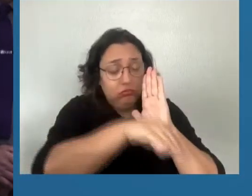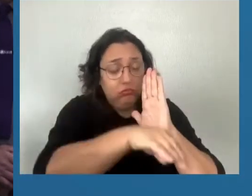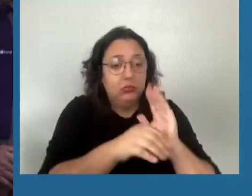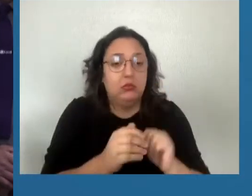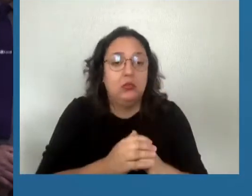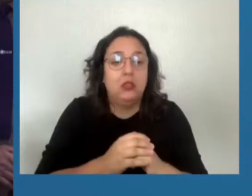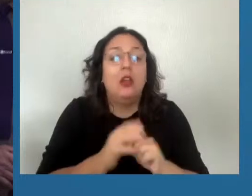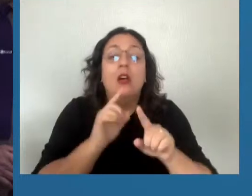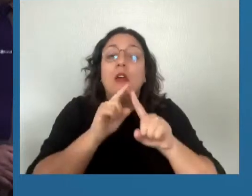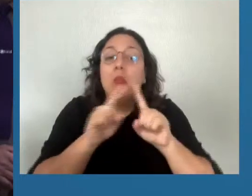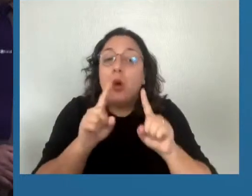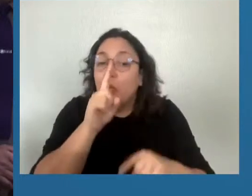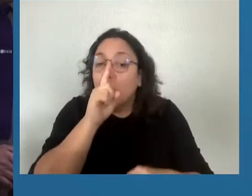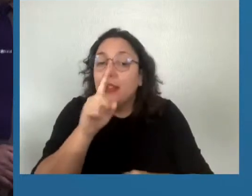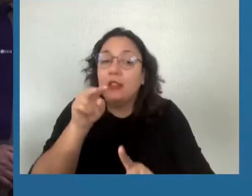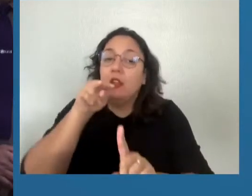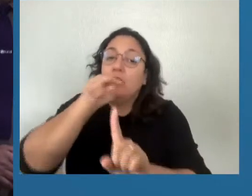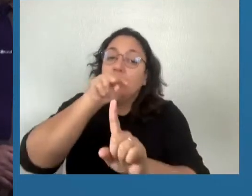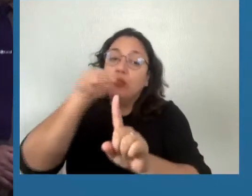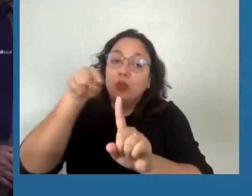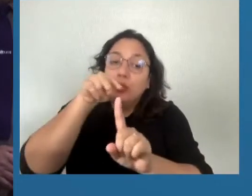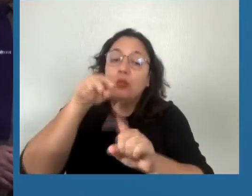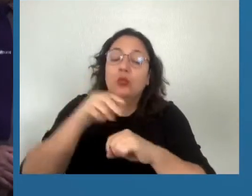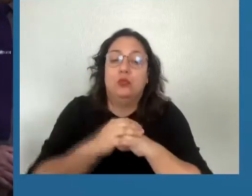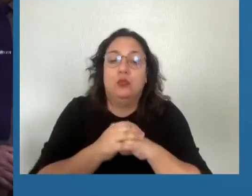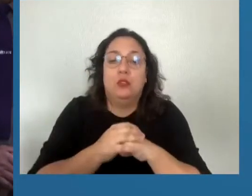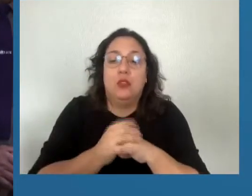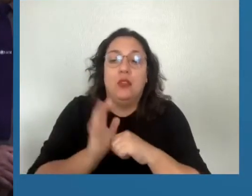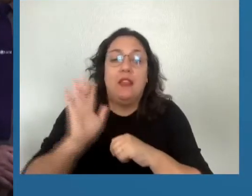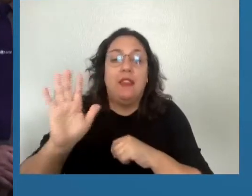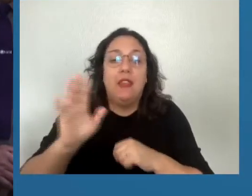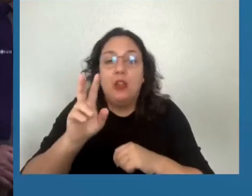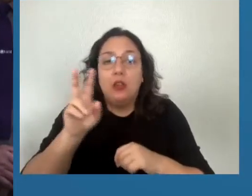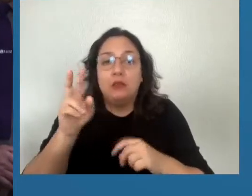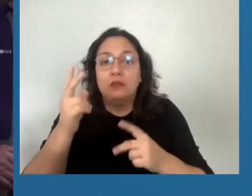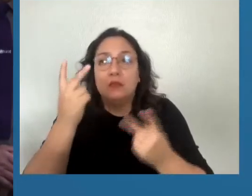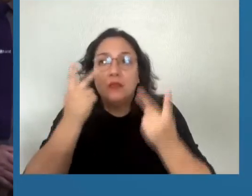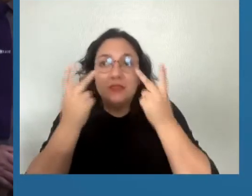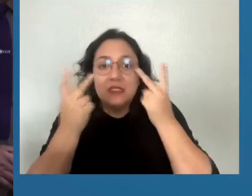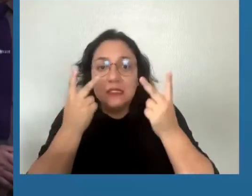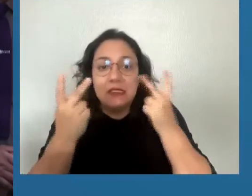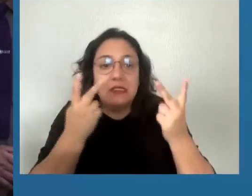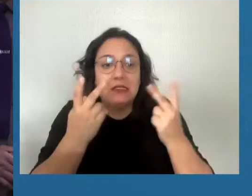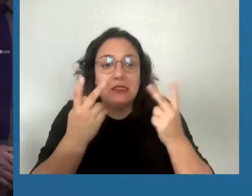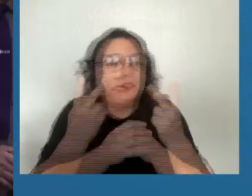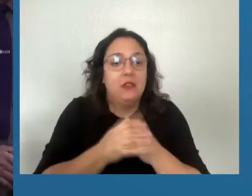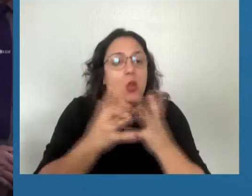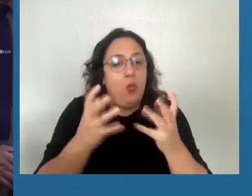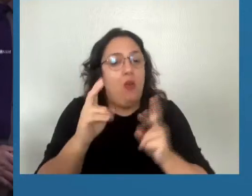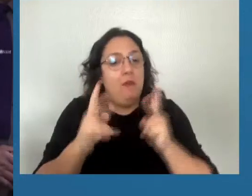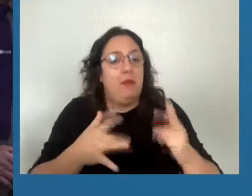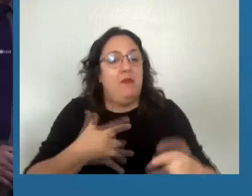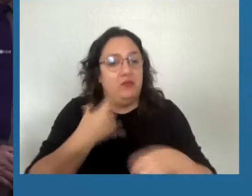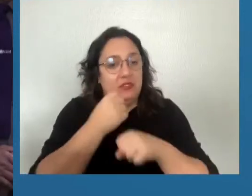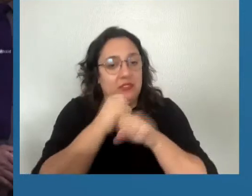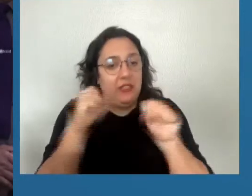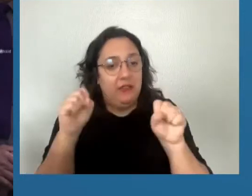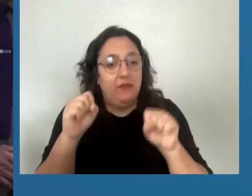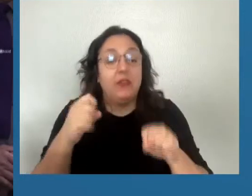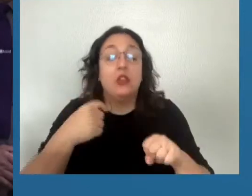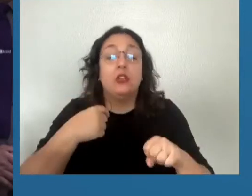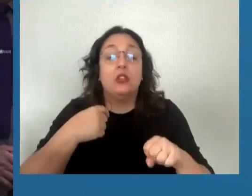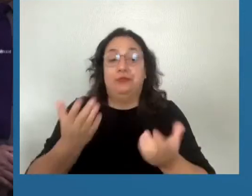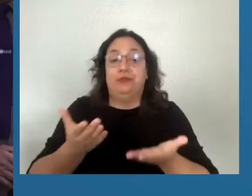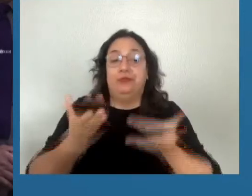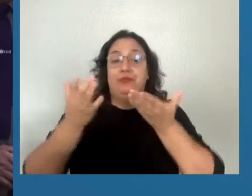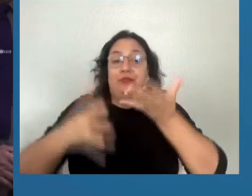reality and how we can work together to give people that stronger sense of security. So I've offered additional money over the last